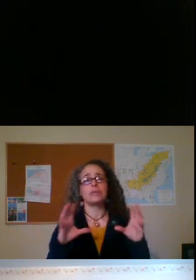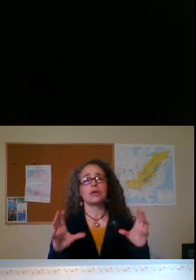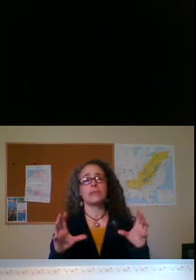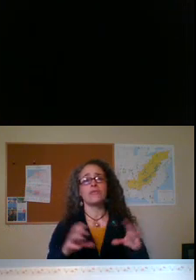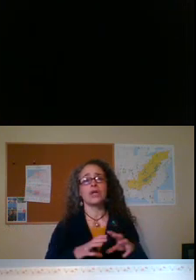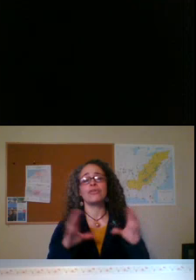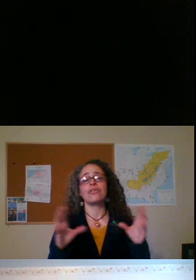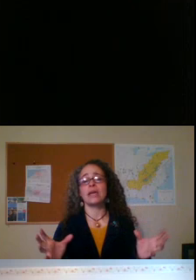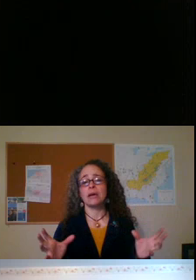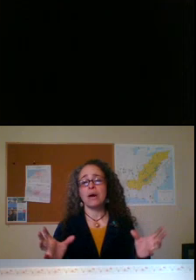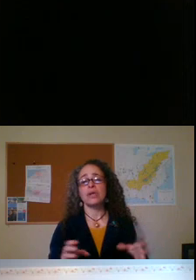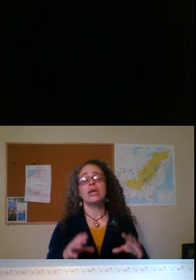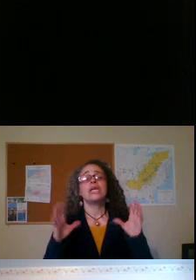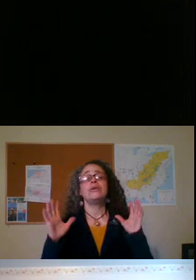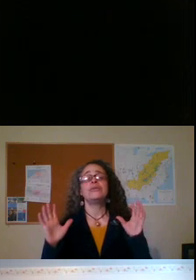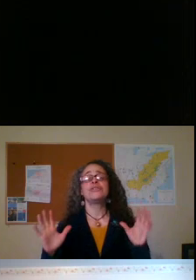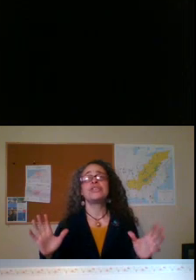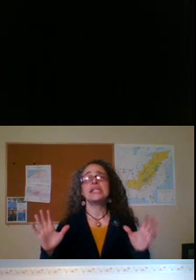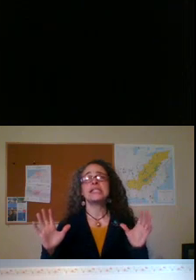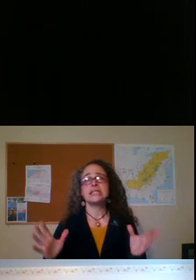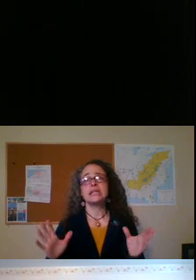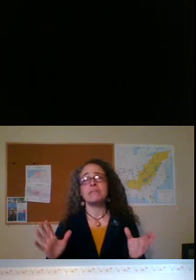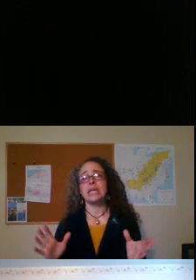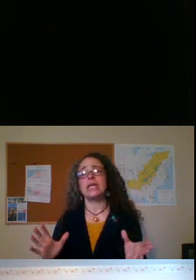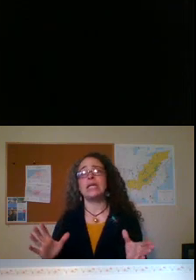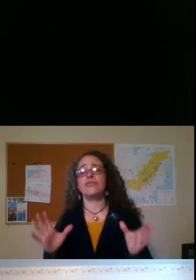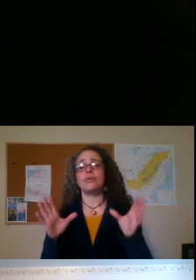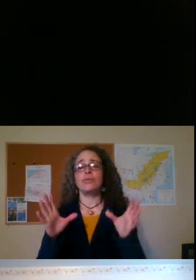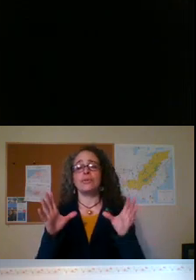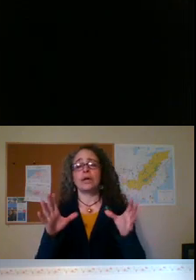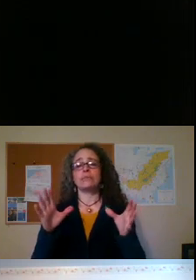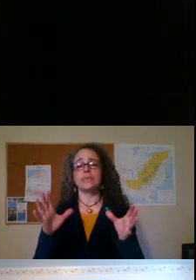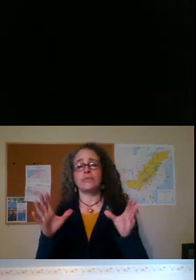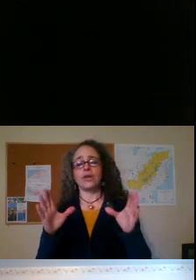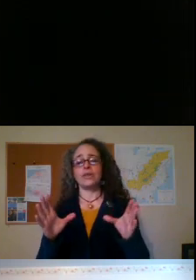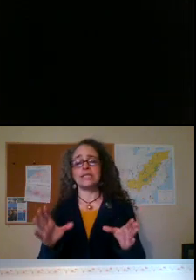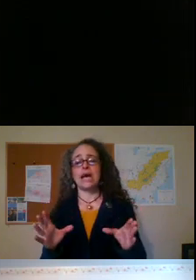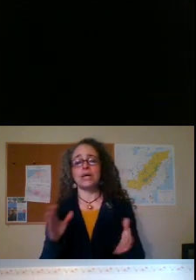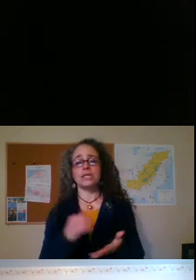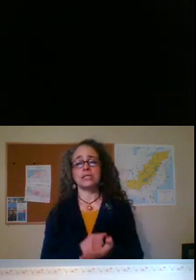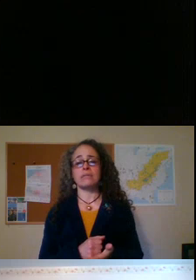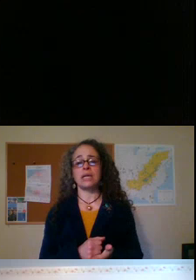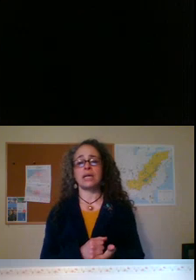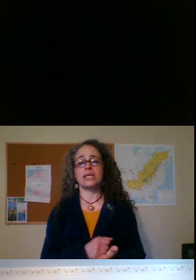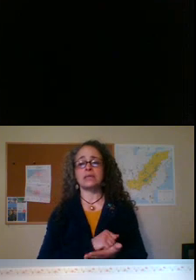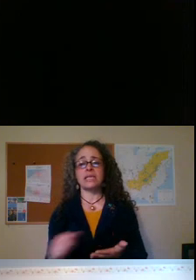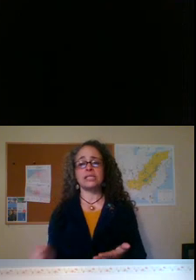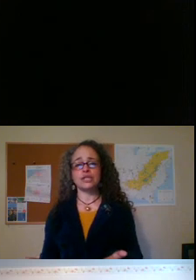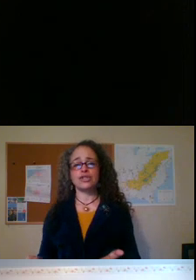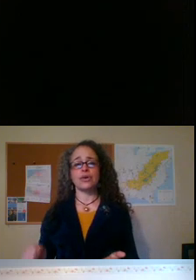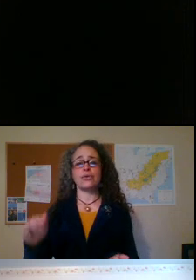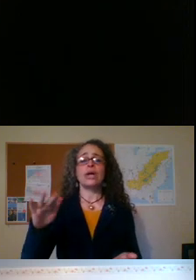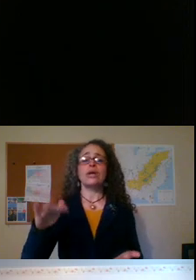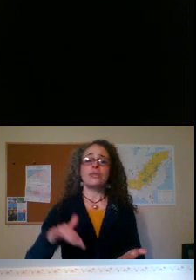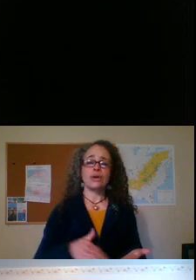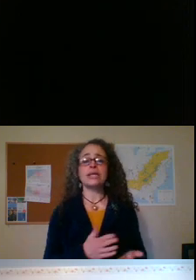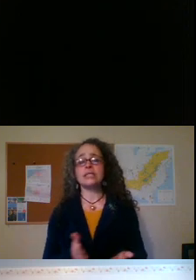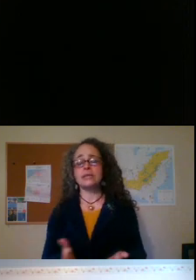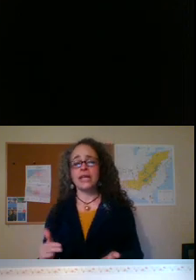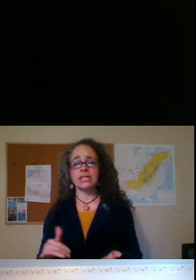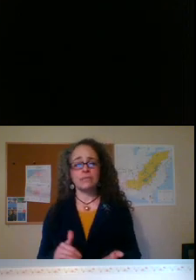a little blurb of what you're thinking about. It doesn't mean if you fill this out, it doesn't mean it's cemented in